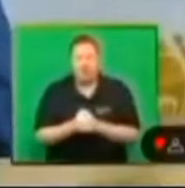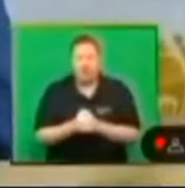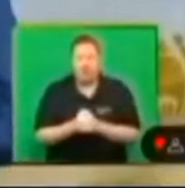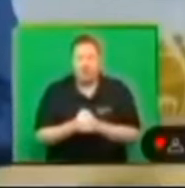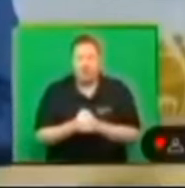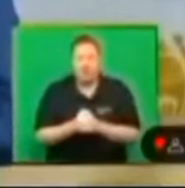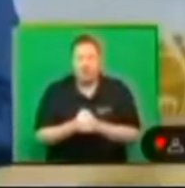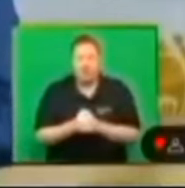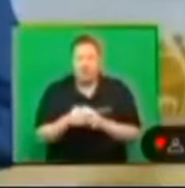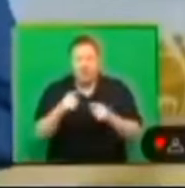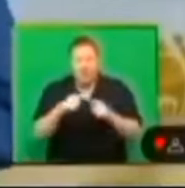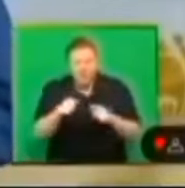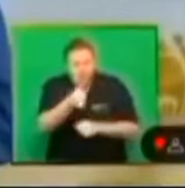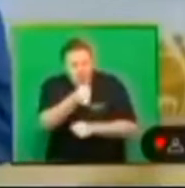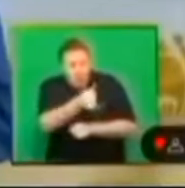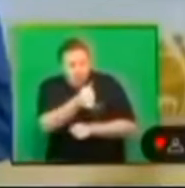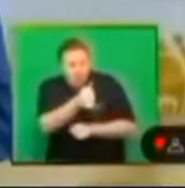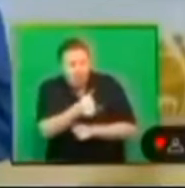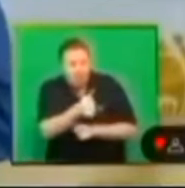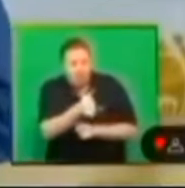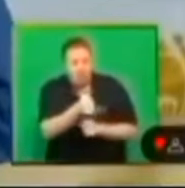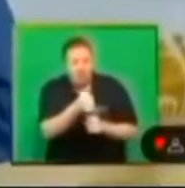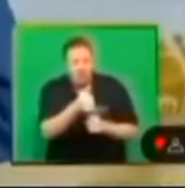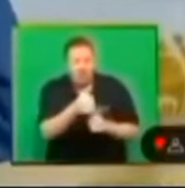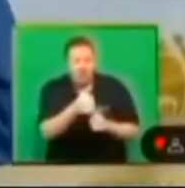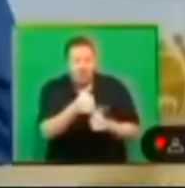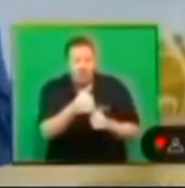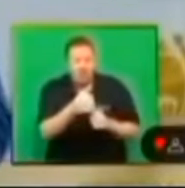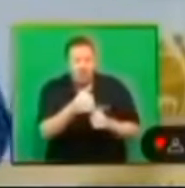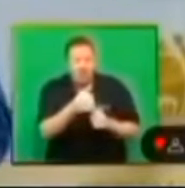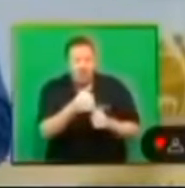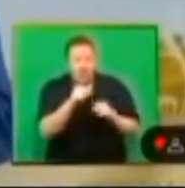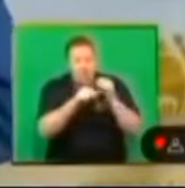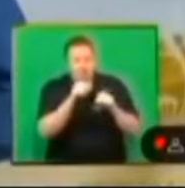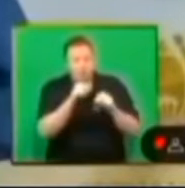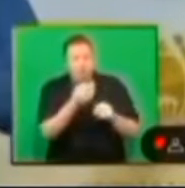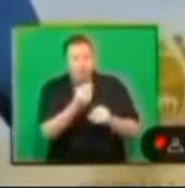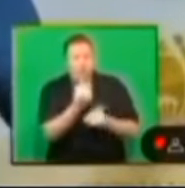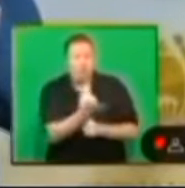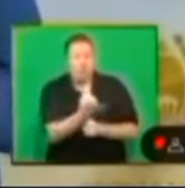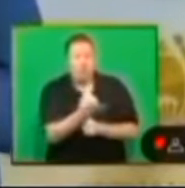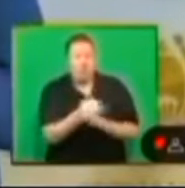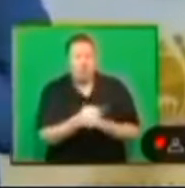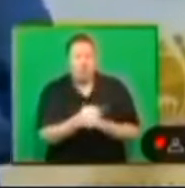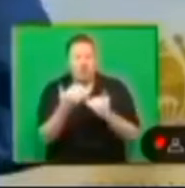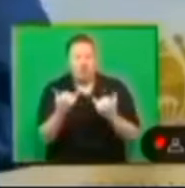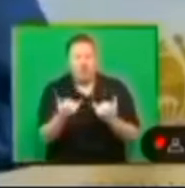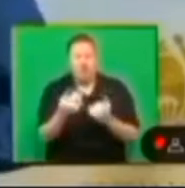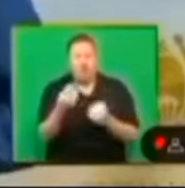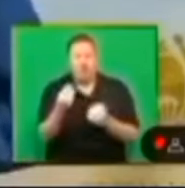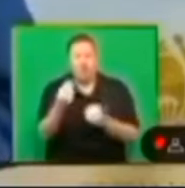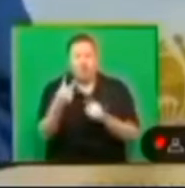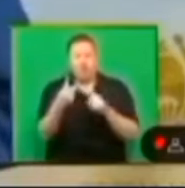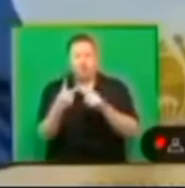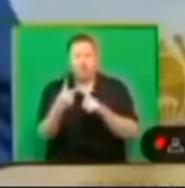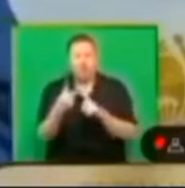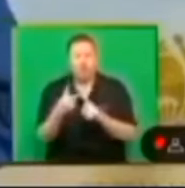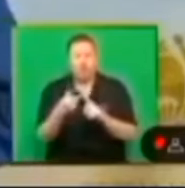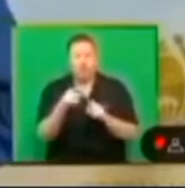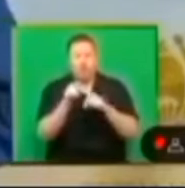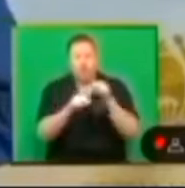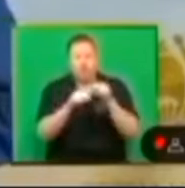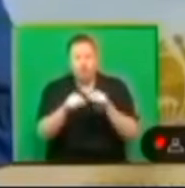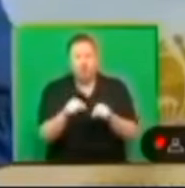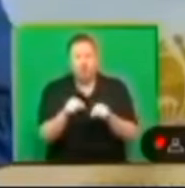number one of accused number one. And now you have a number two who's also